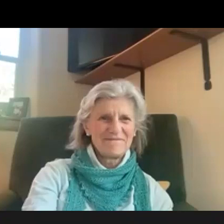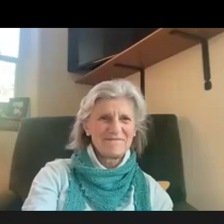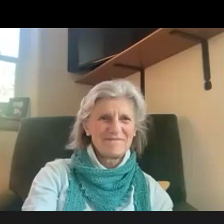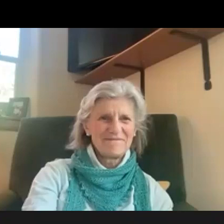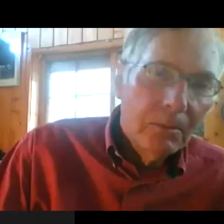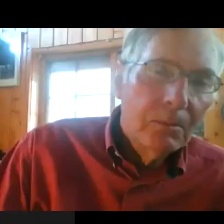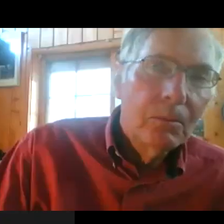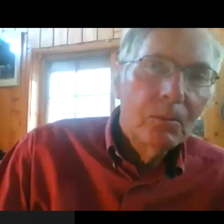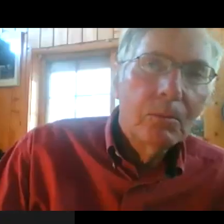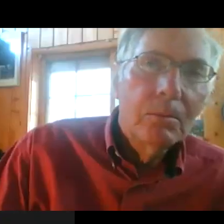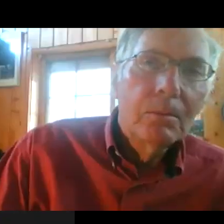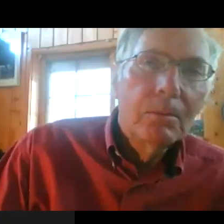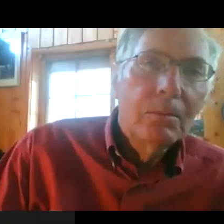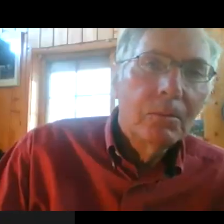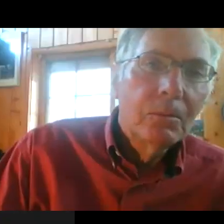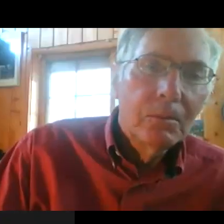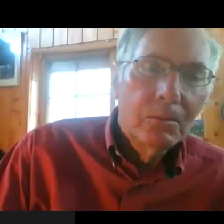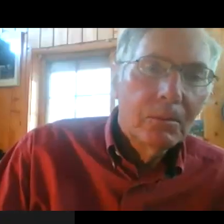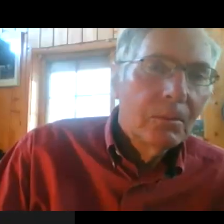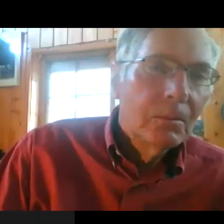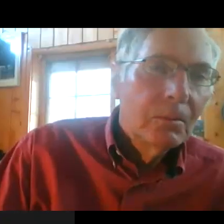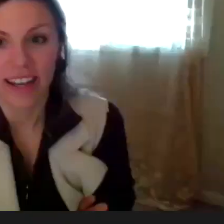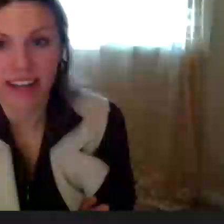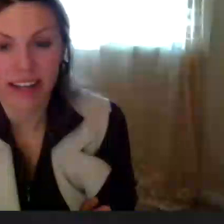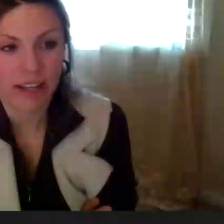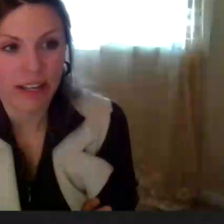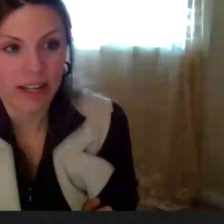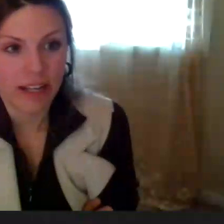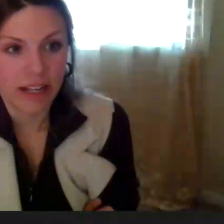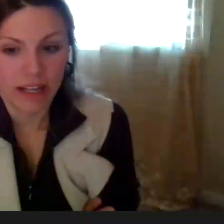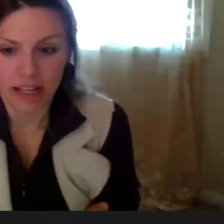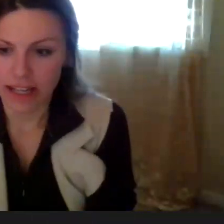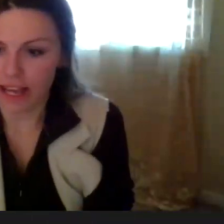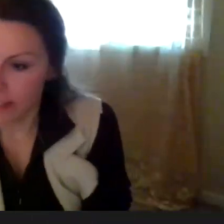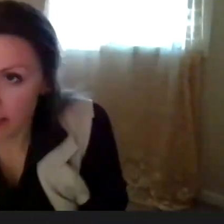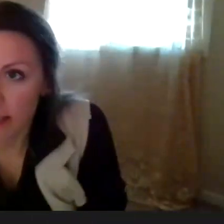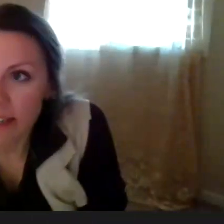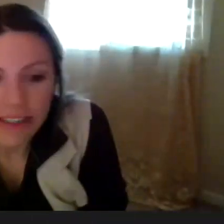Chris, Carolyn is a board president. She jumped off, but. Did you want to stop the recording?